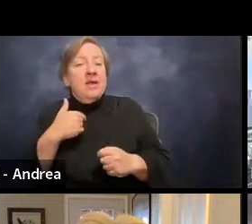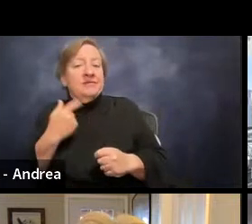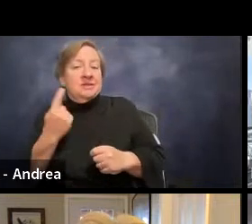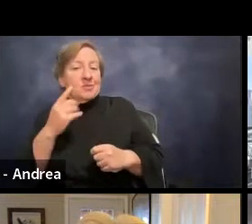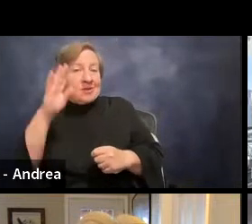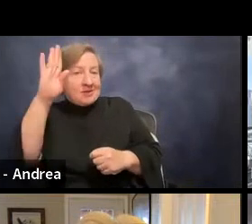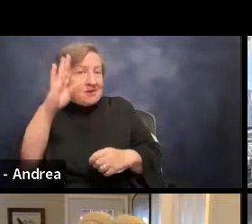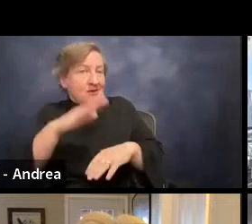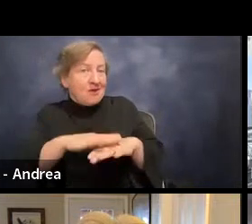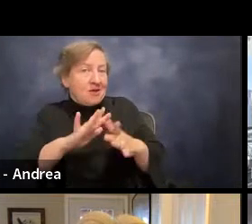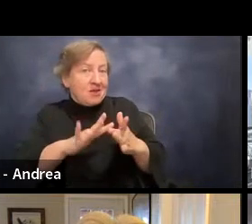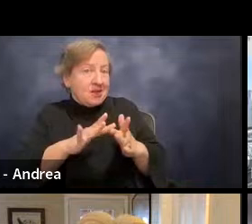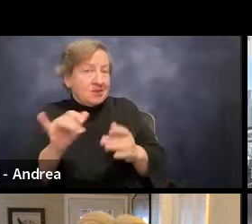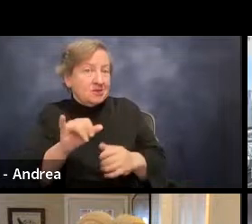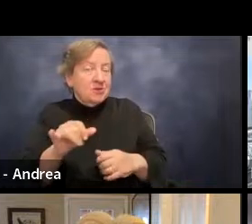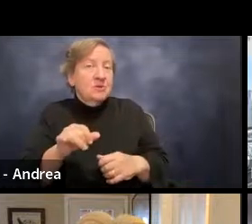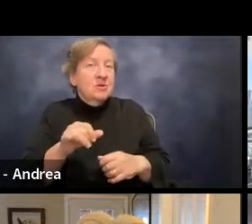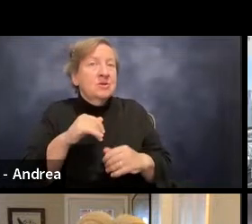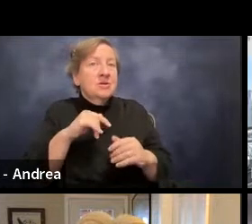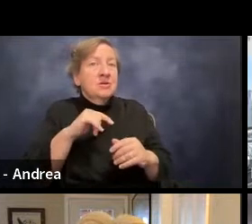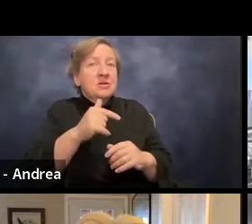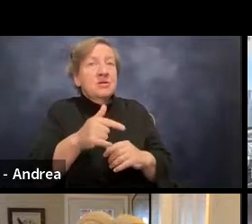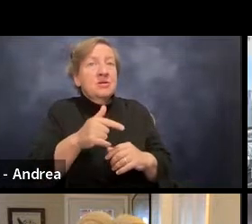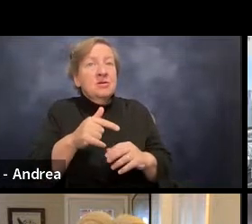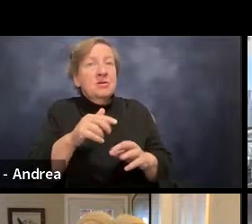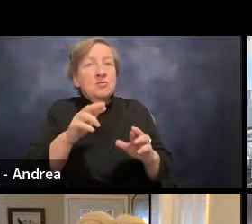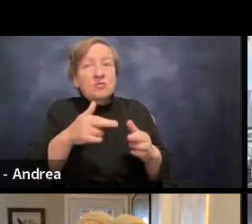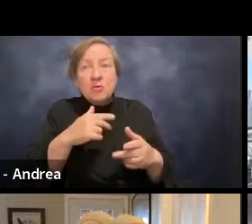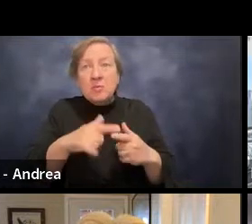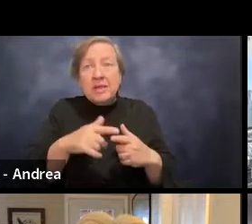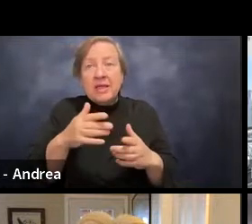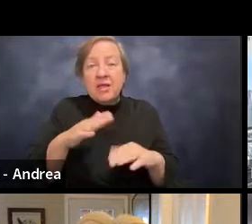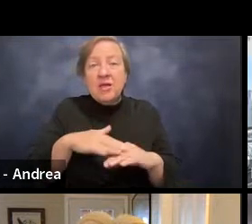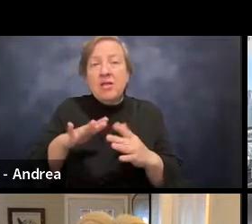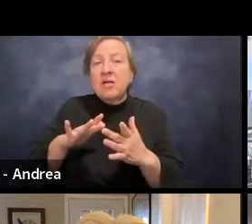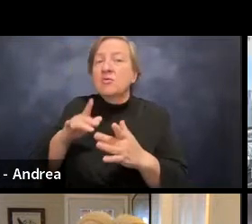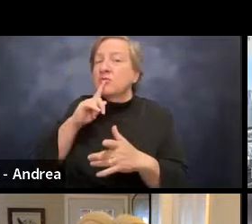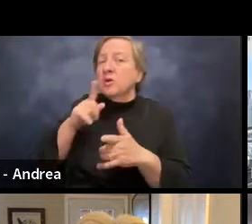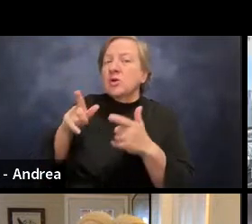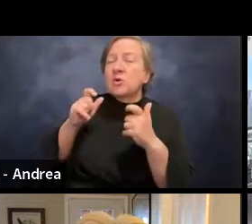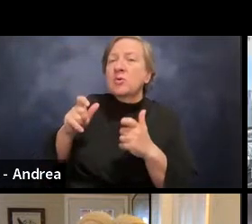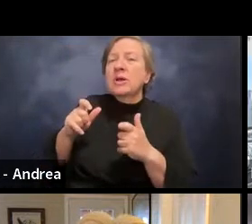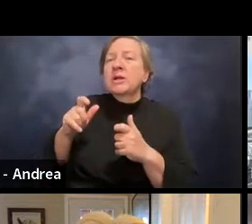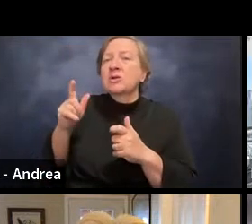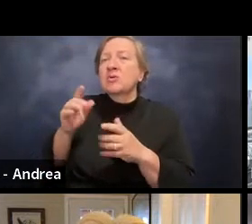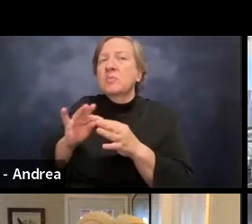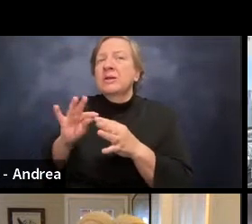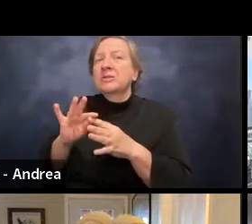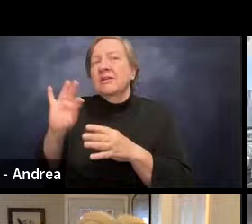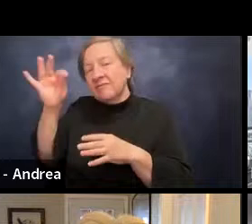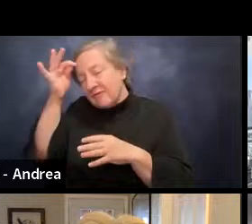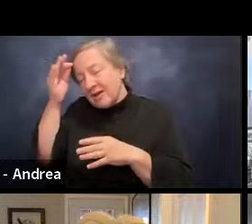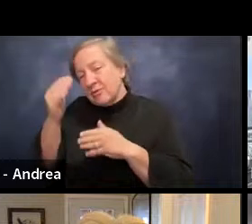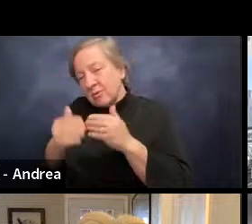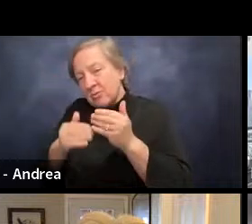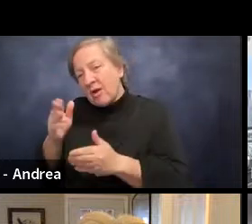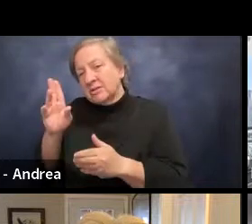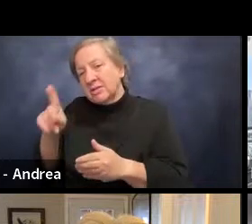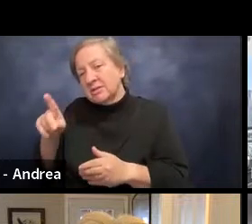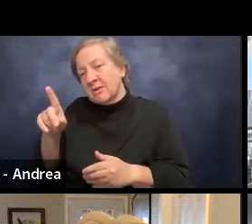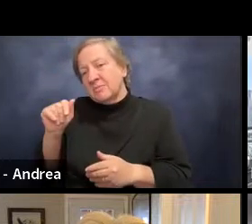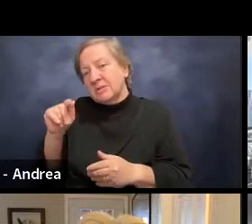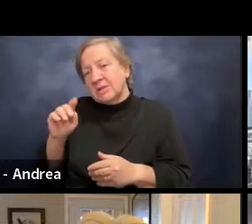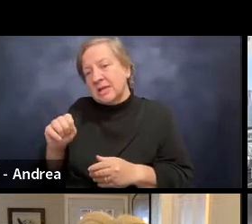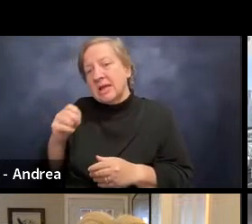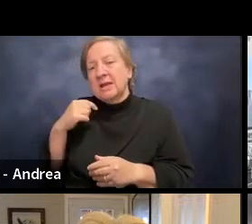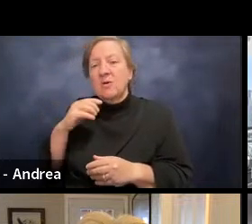Okay. We'll go to the room and then online. Just real quick, you mentioned how the federal process was being updated. Does